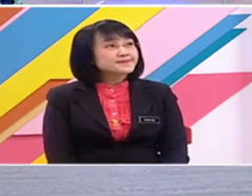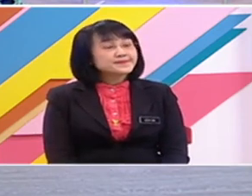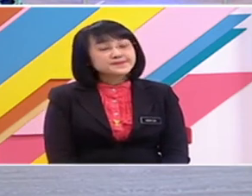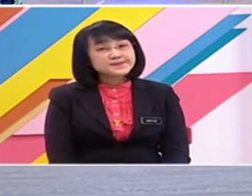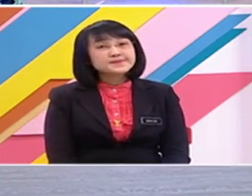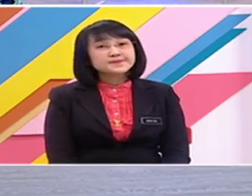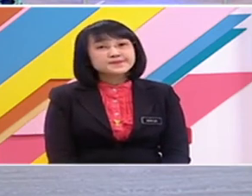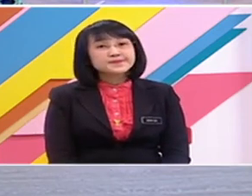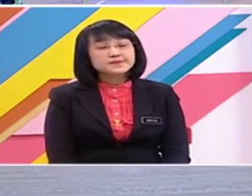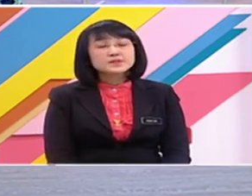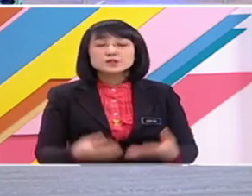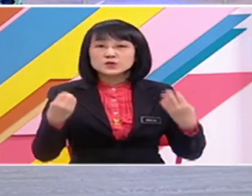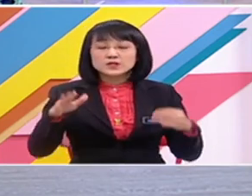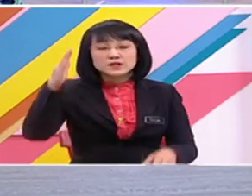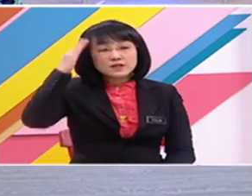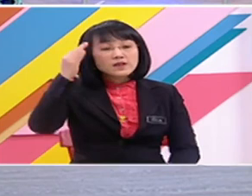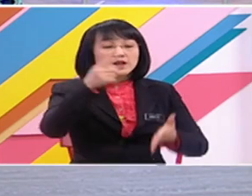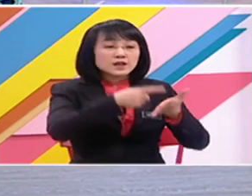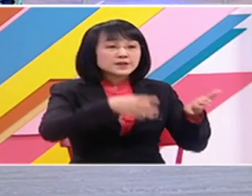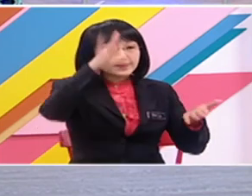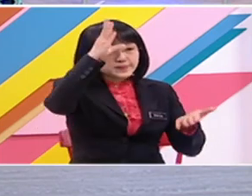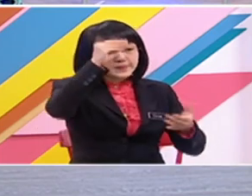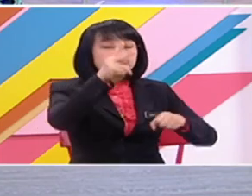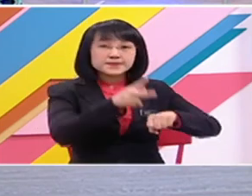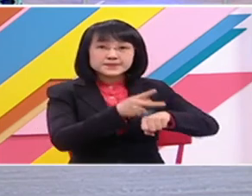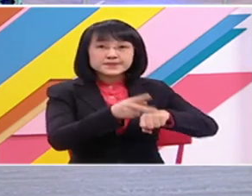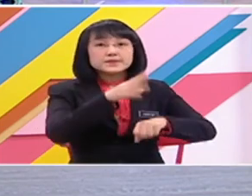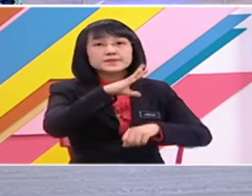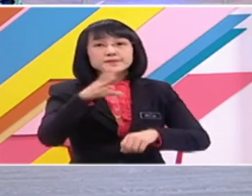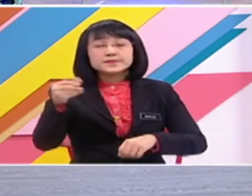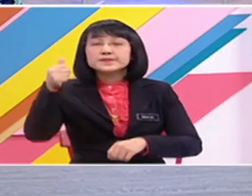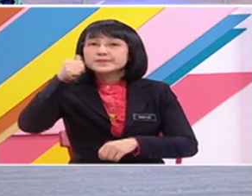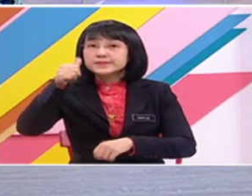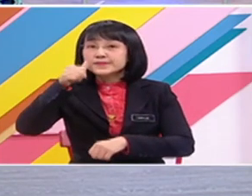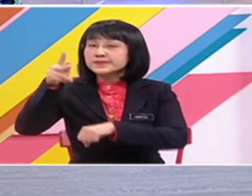through what boys would wear and also girls, maybe we can